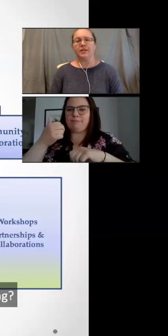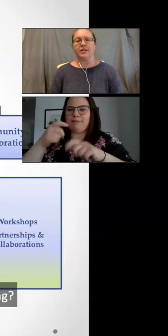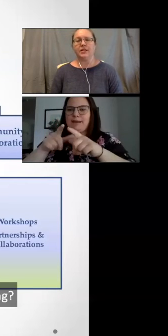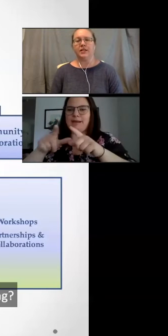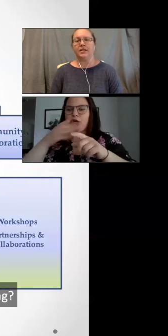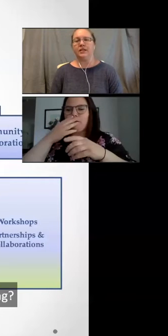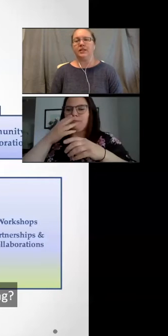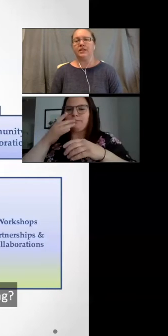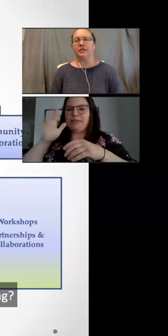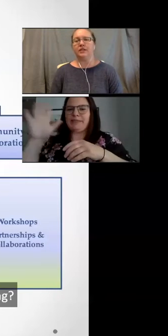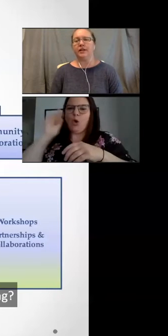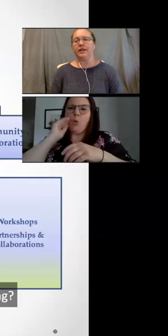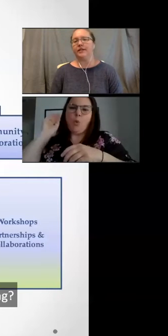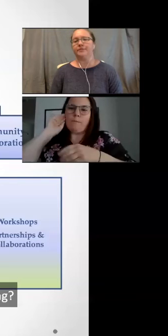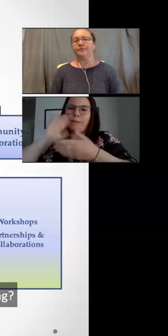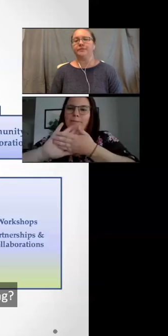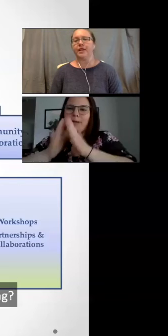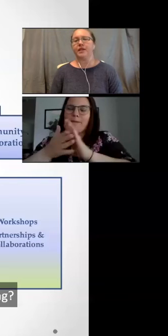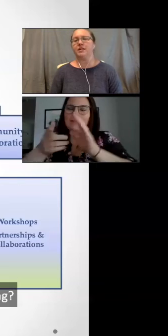families in